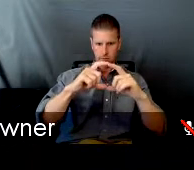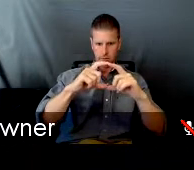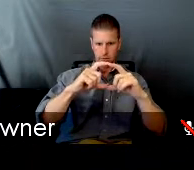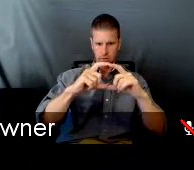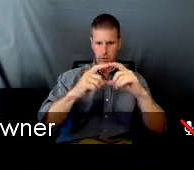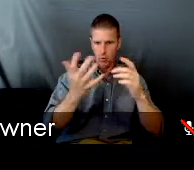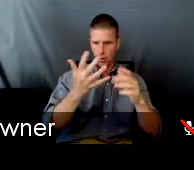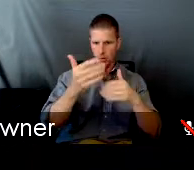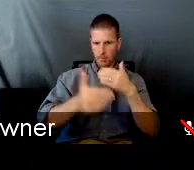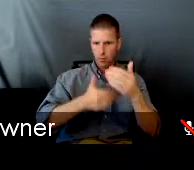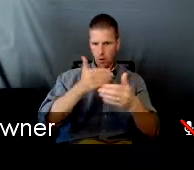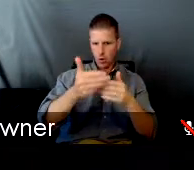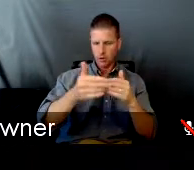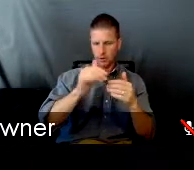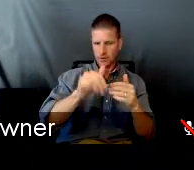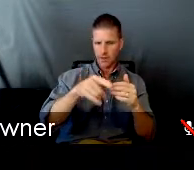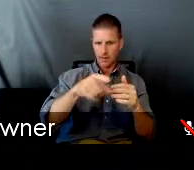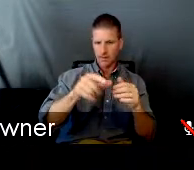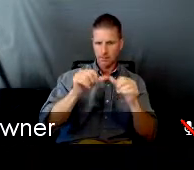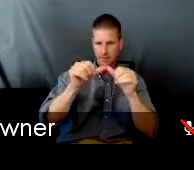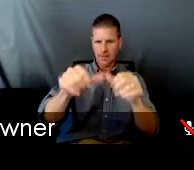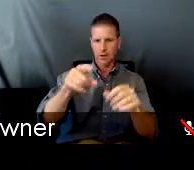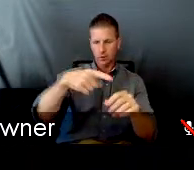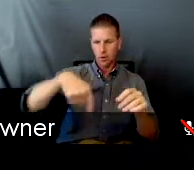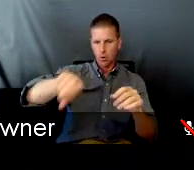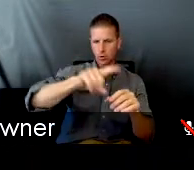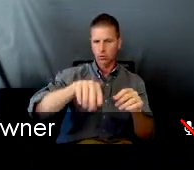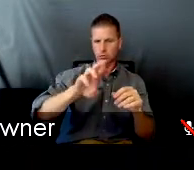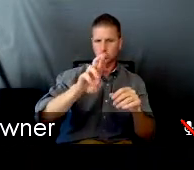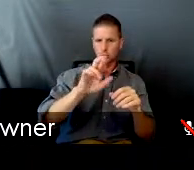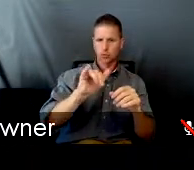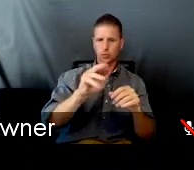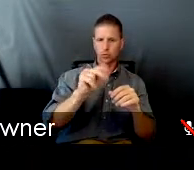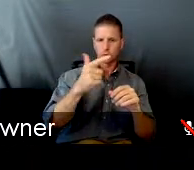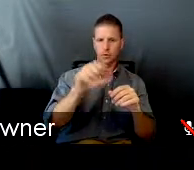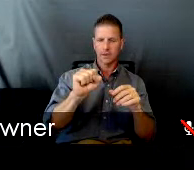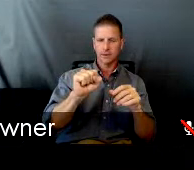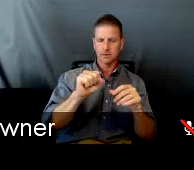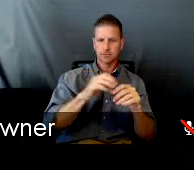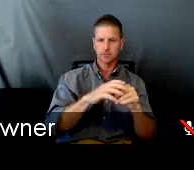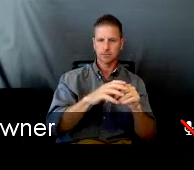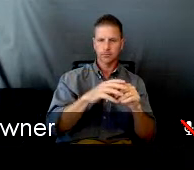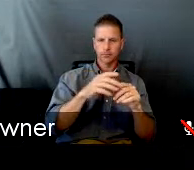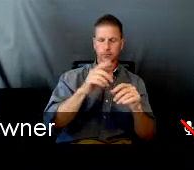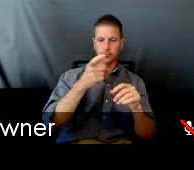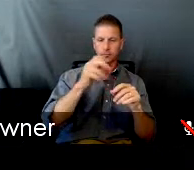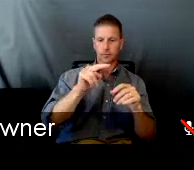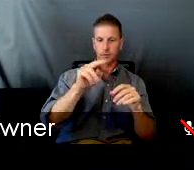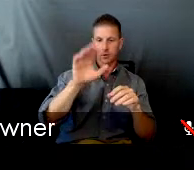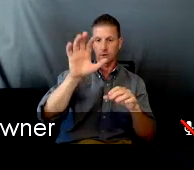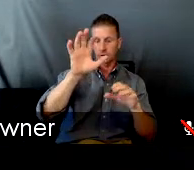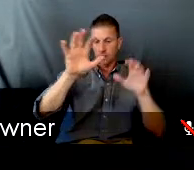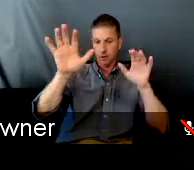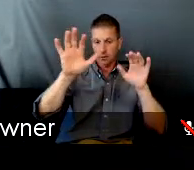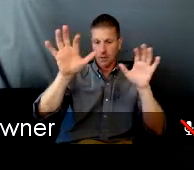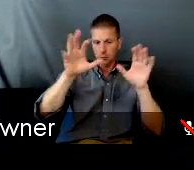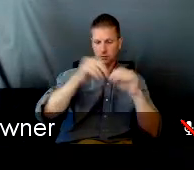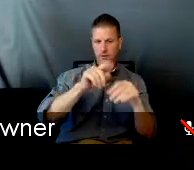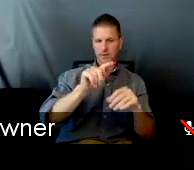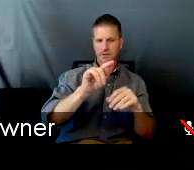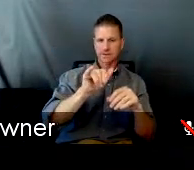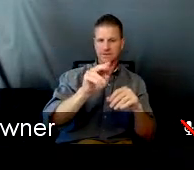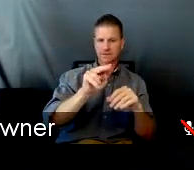that maintains those rings? And of course, clouds in Titan's thick